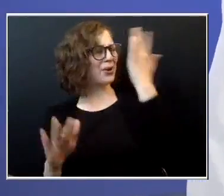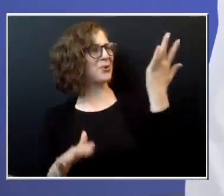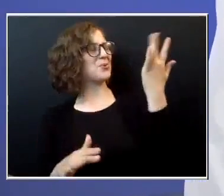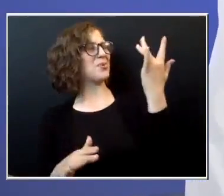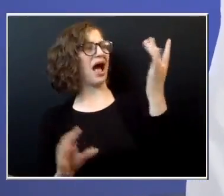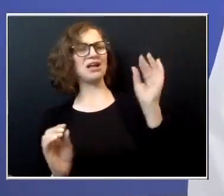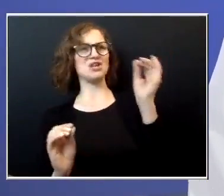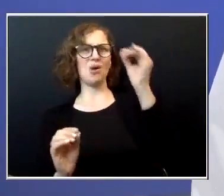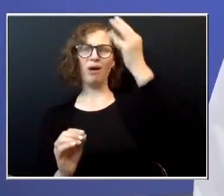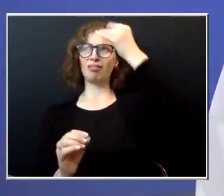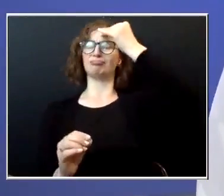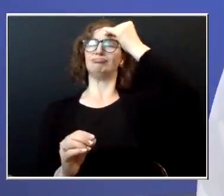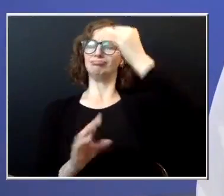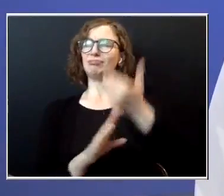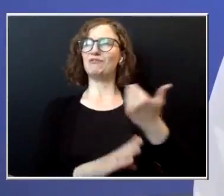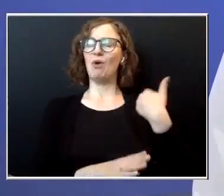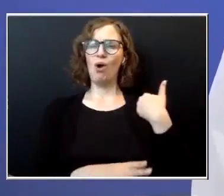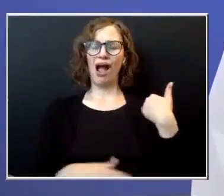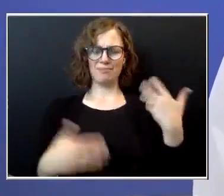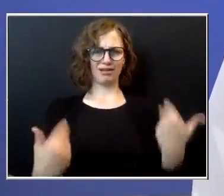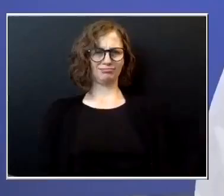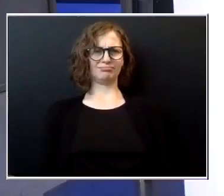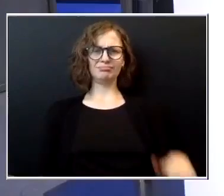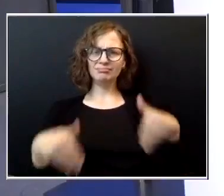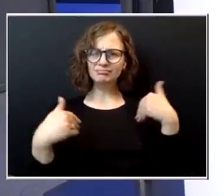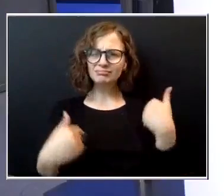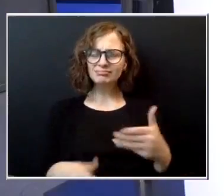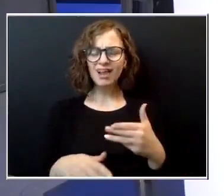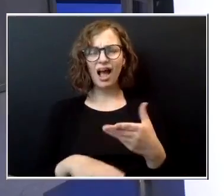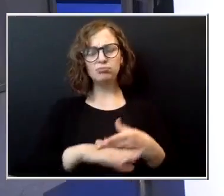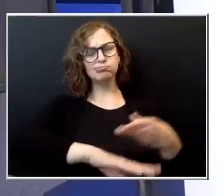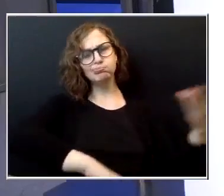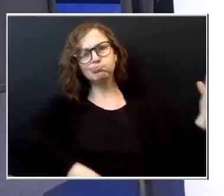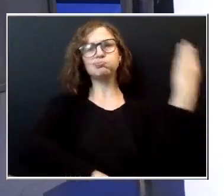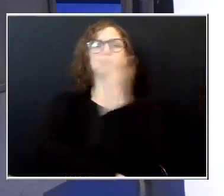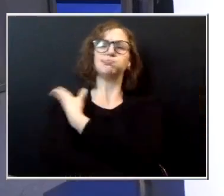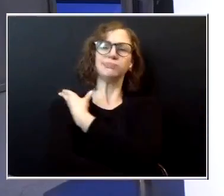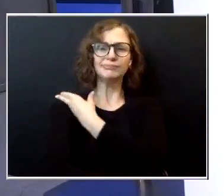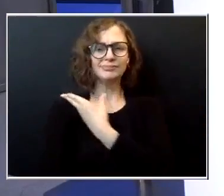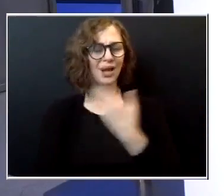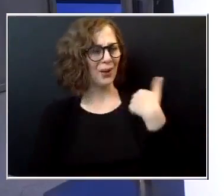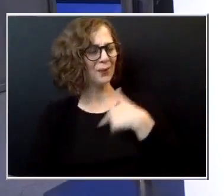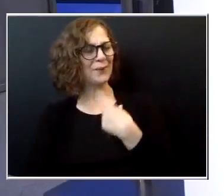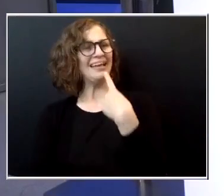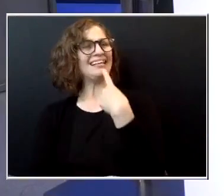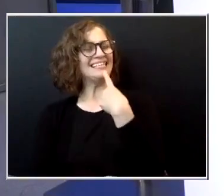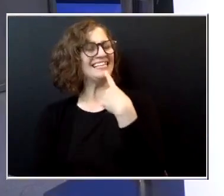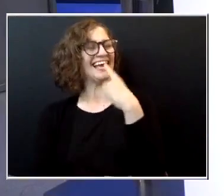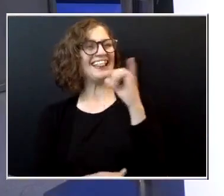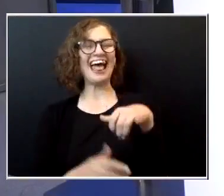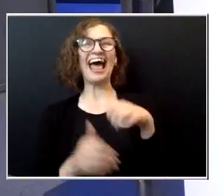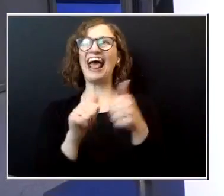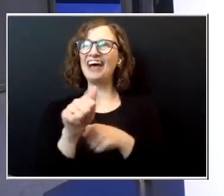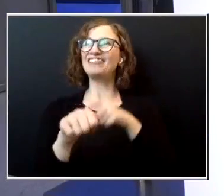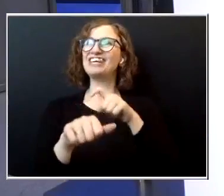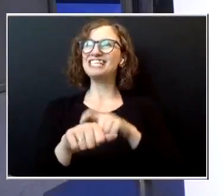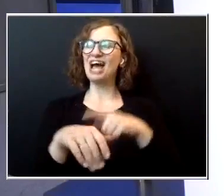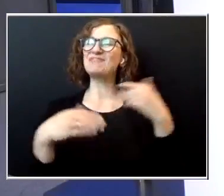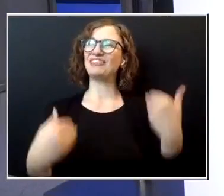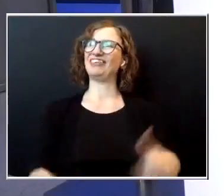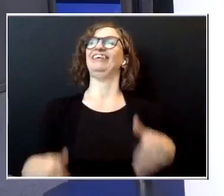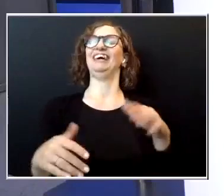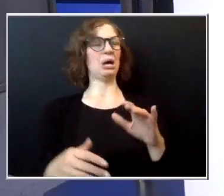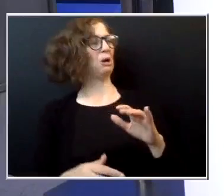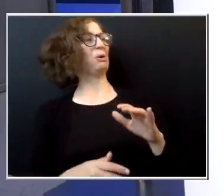because it really and truly has made it so much easier. And that's what we say about everything that gets invented or improved on. That is true. So Laura, you get this